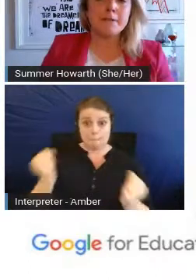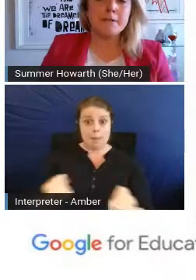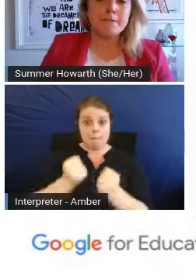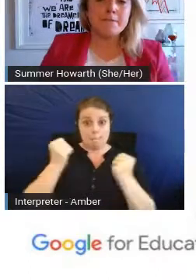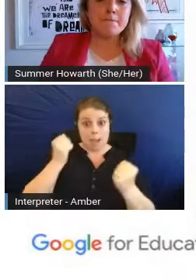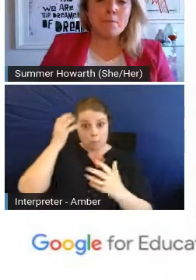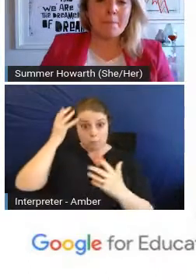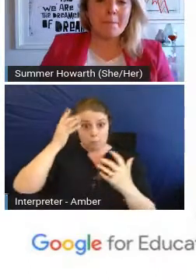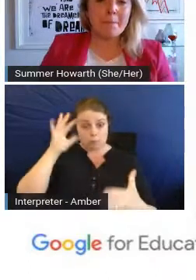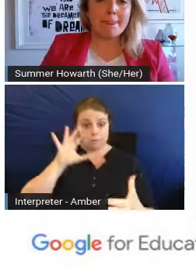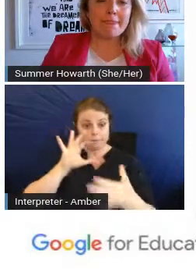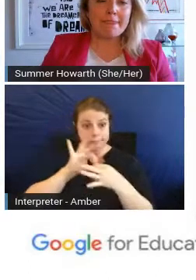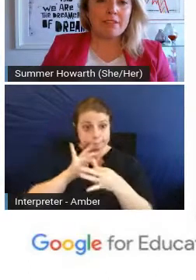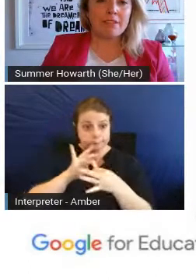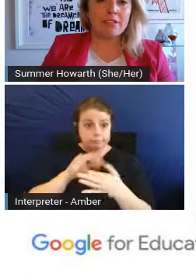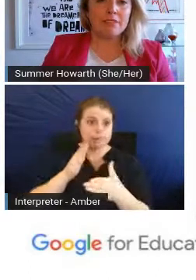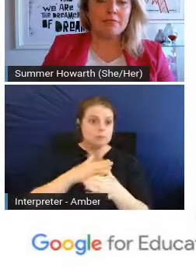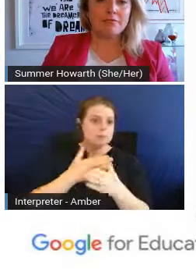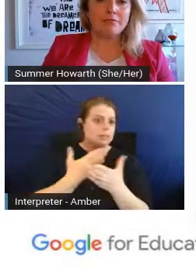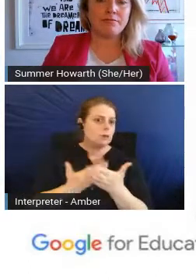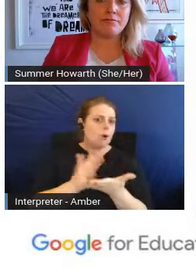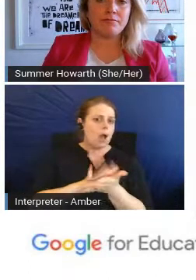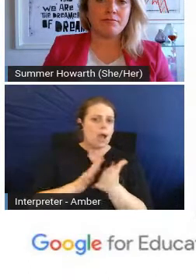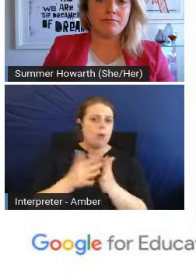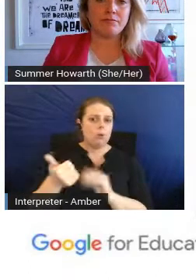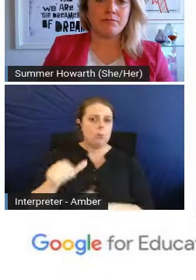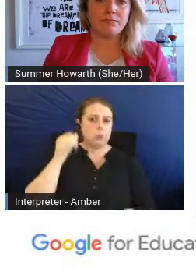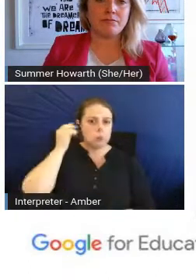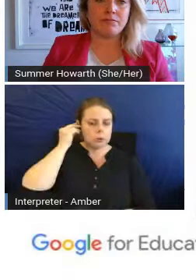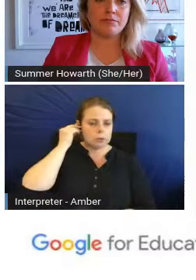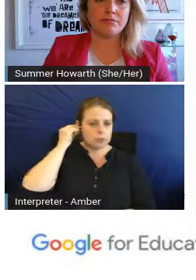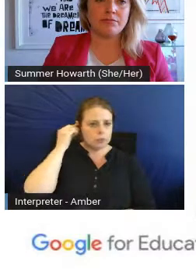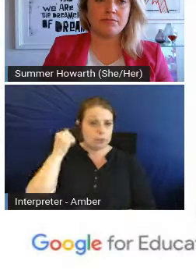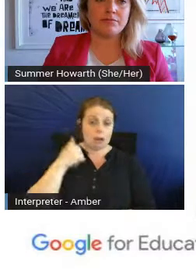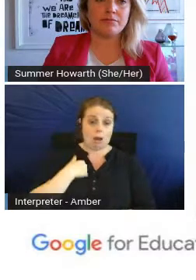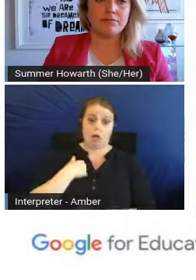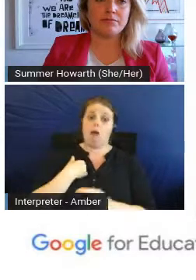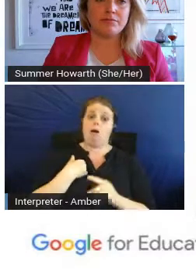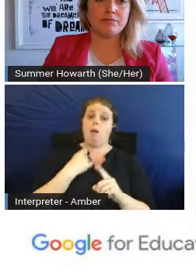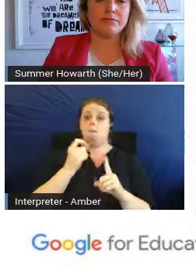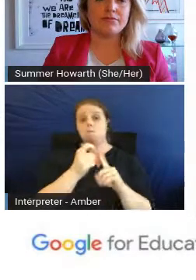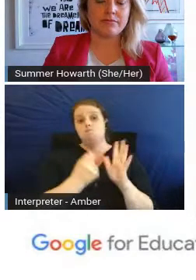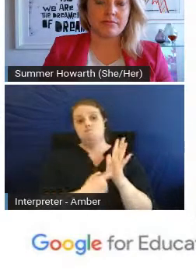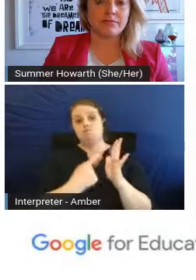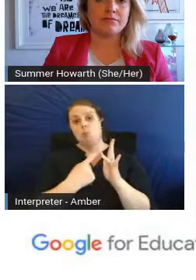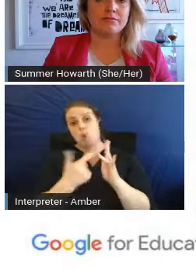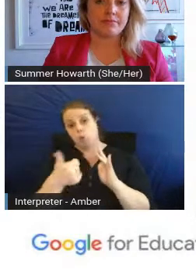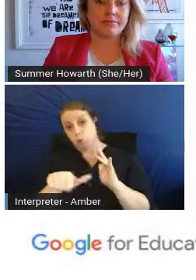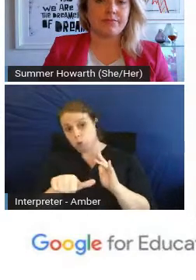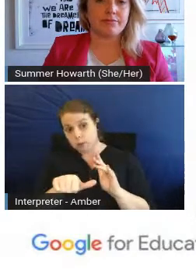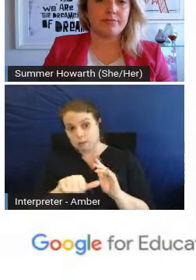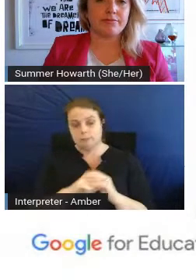It depends how you use it. And I'm actually very pro using that as a great way to make sure that you